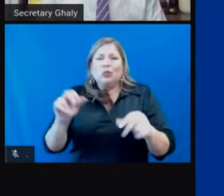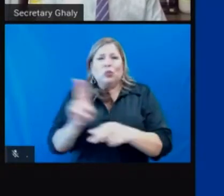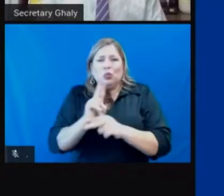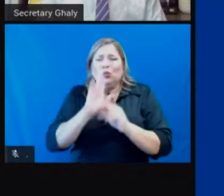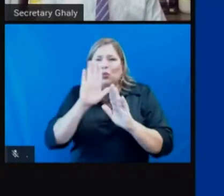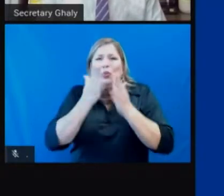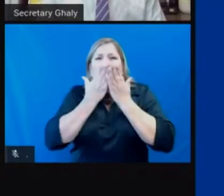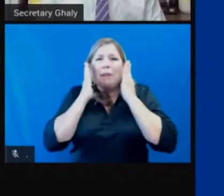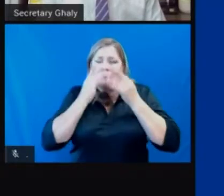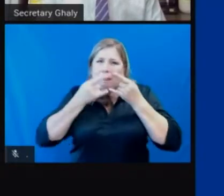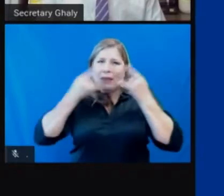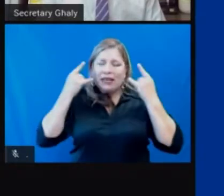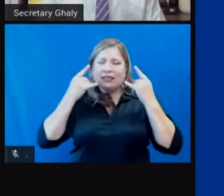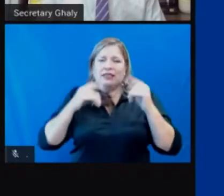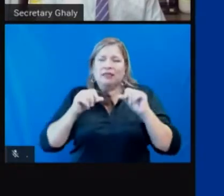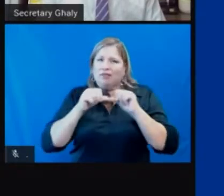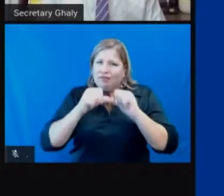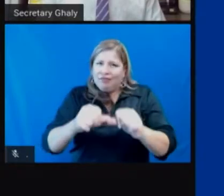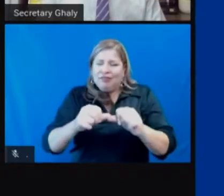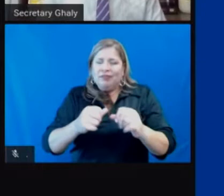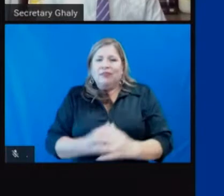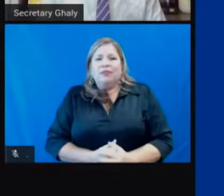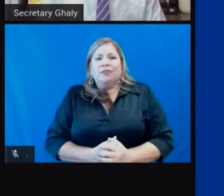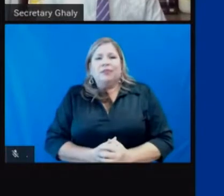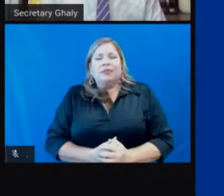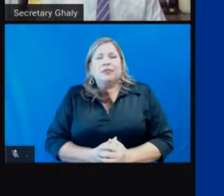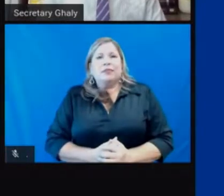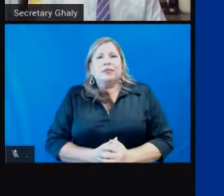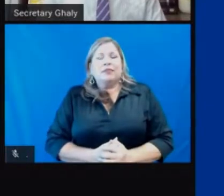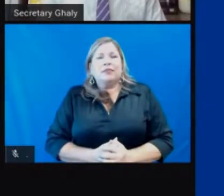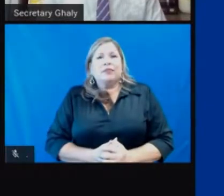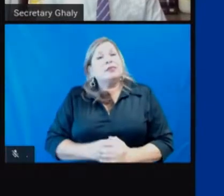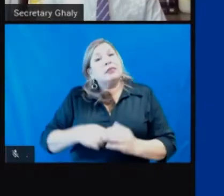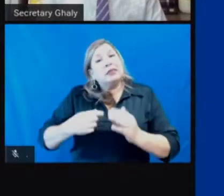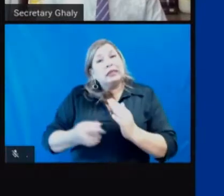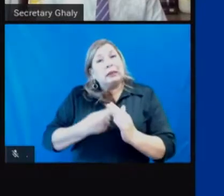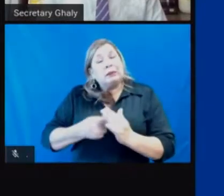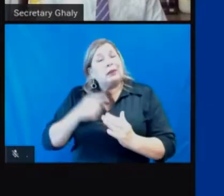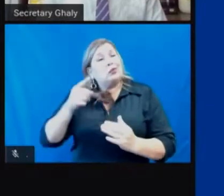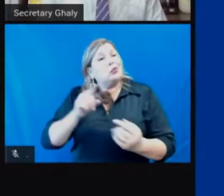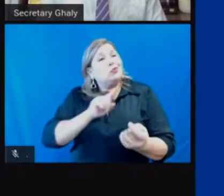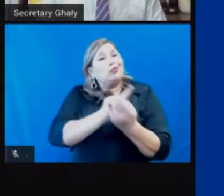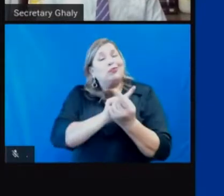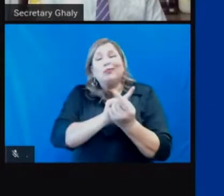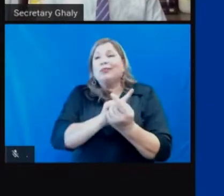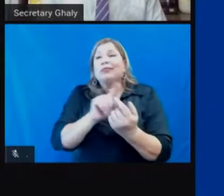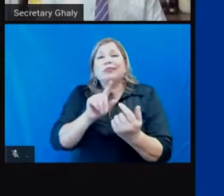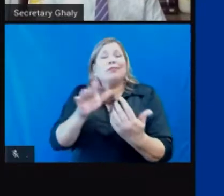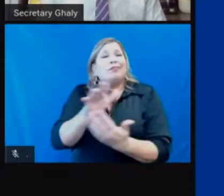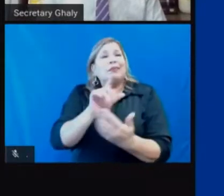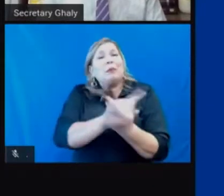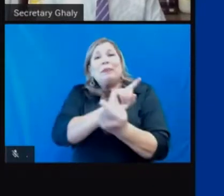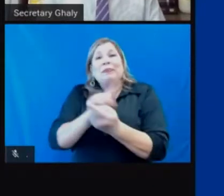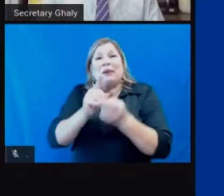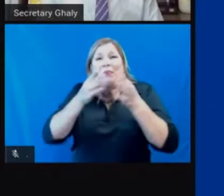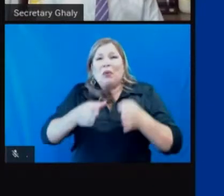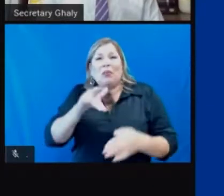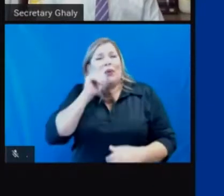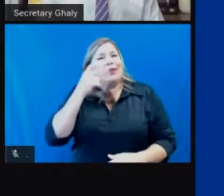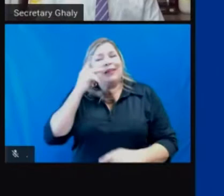risk. Activities when you're seeing people that you haven't seen in quite some time, people outside of your household. This